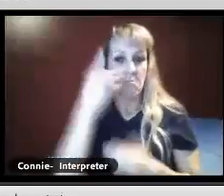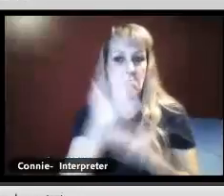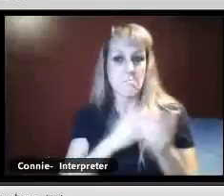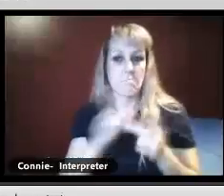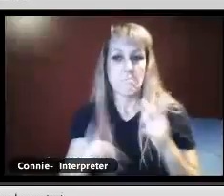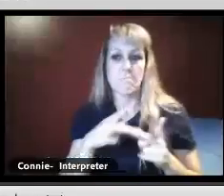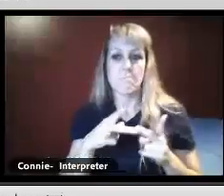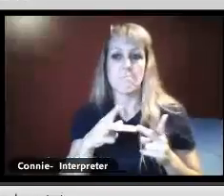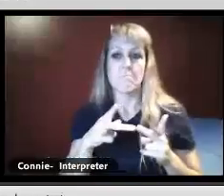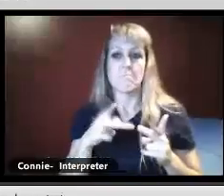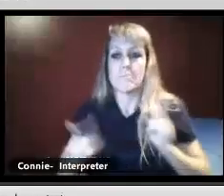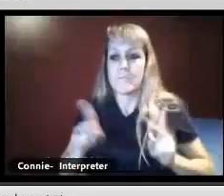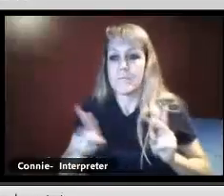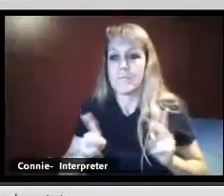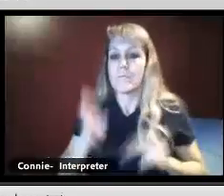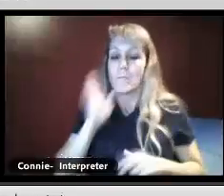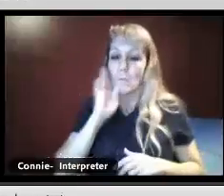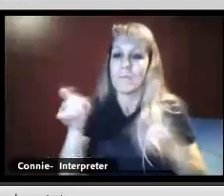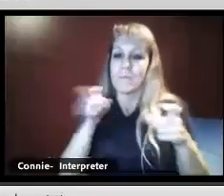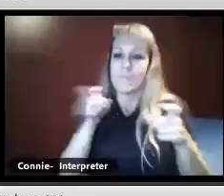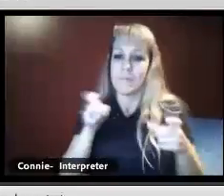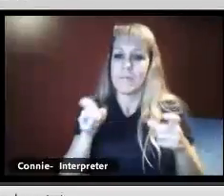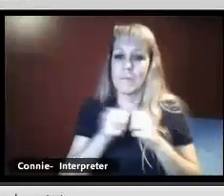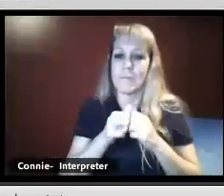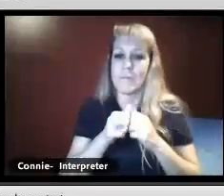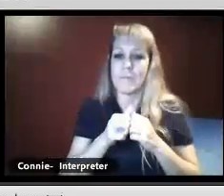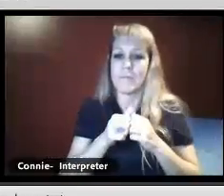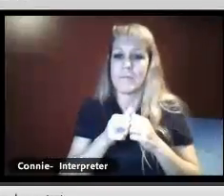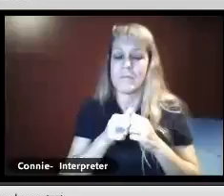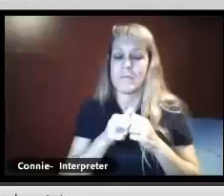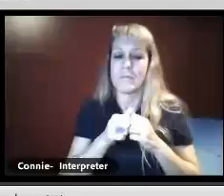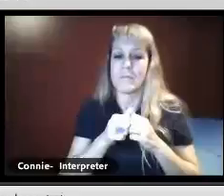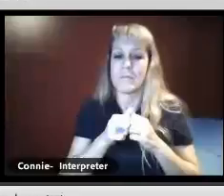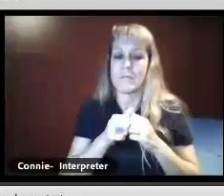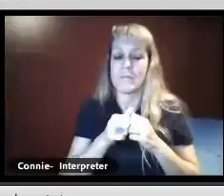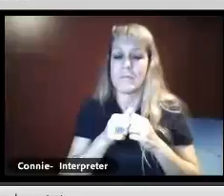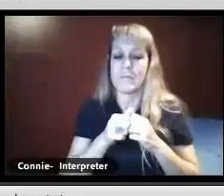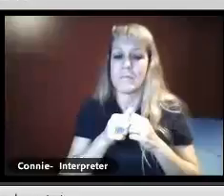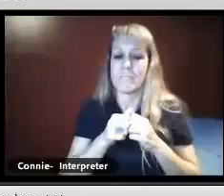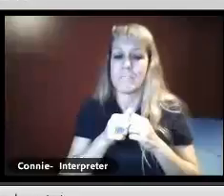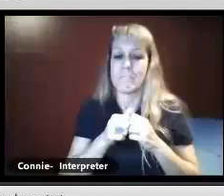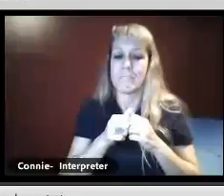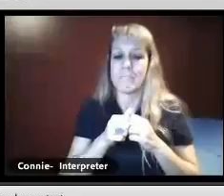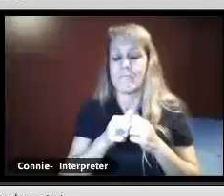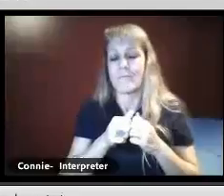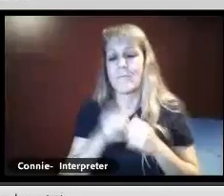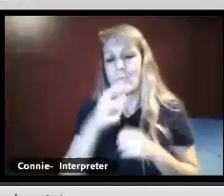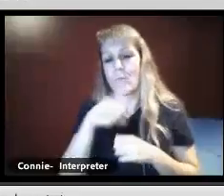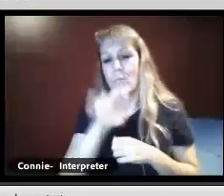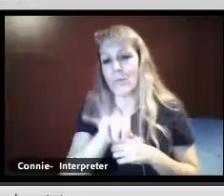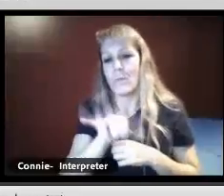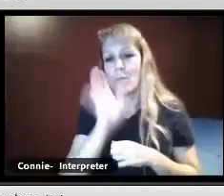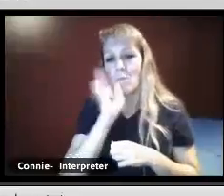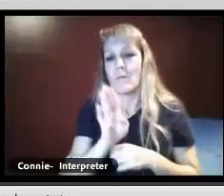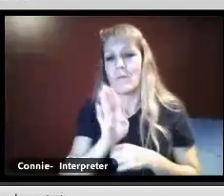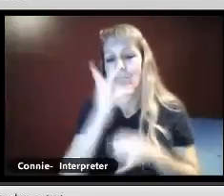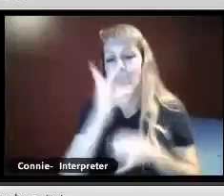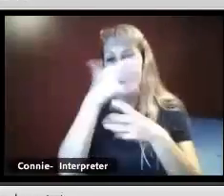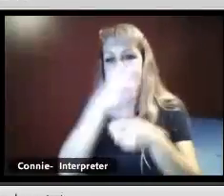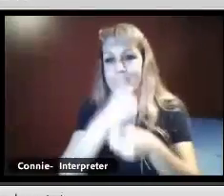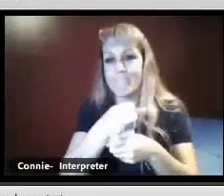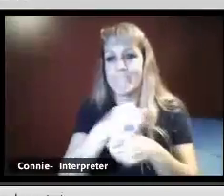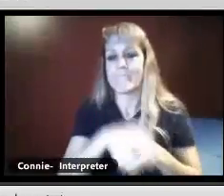with which you'll be dealing to which, or to whom that will really appeal. So